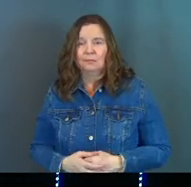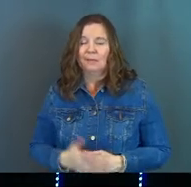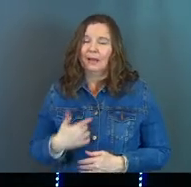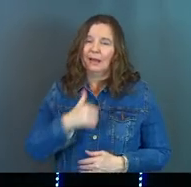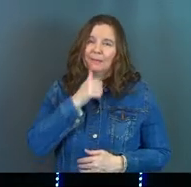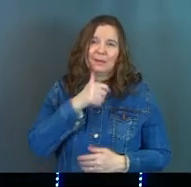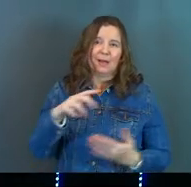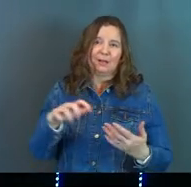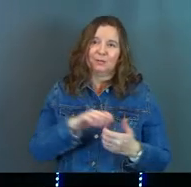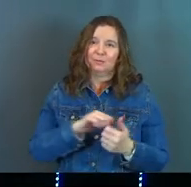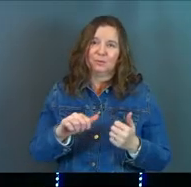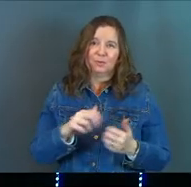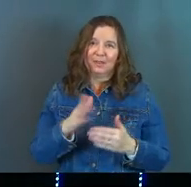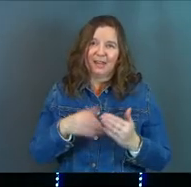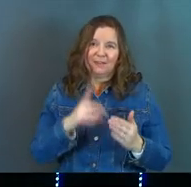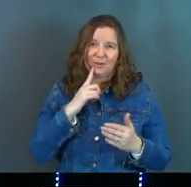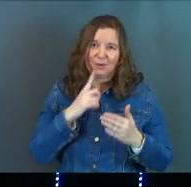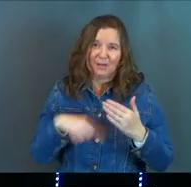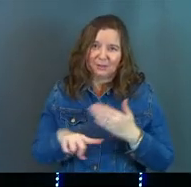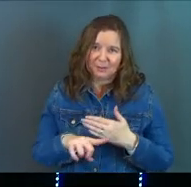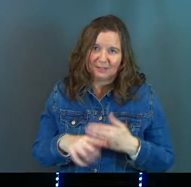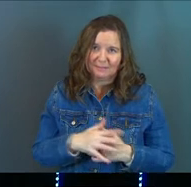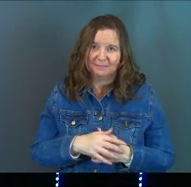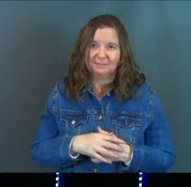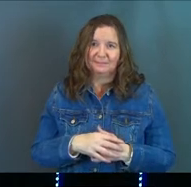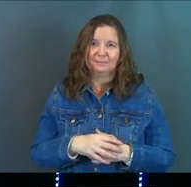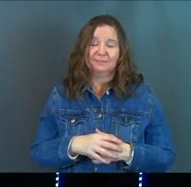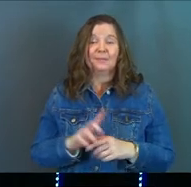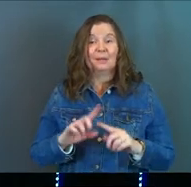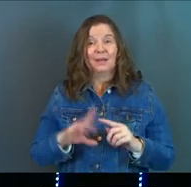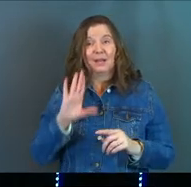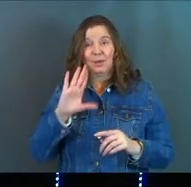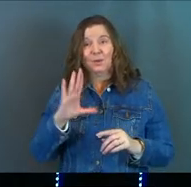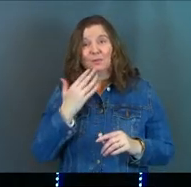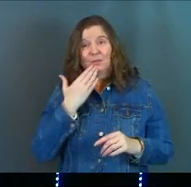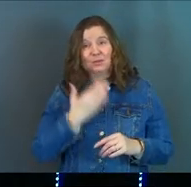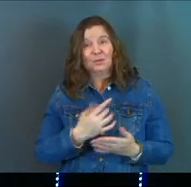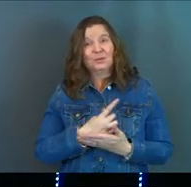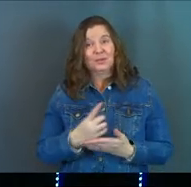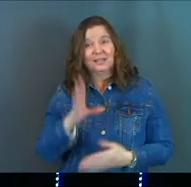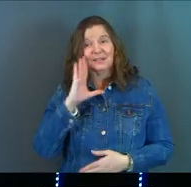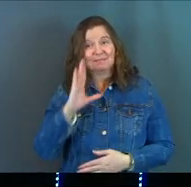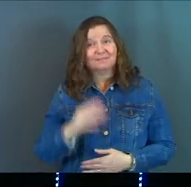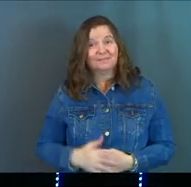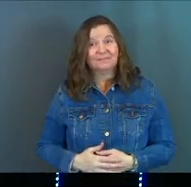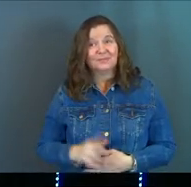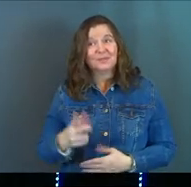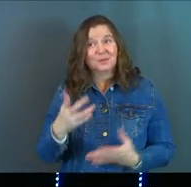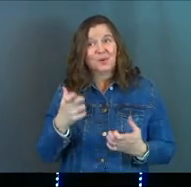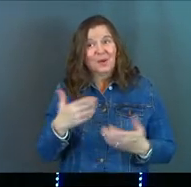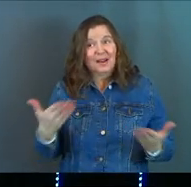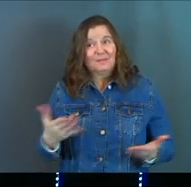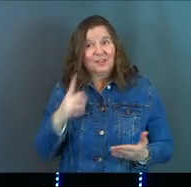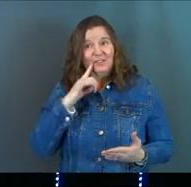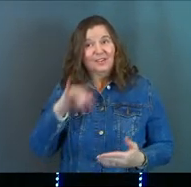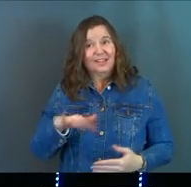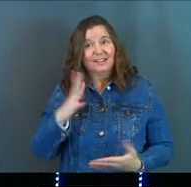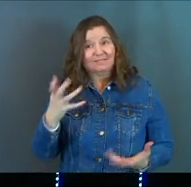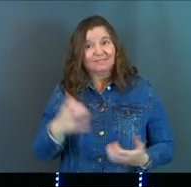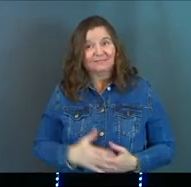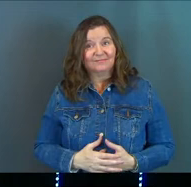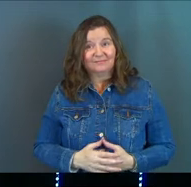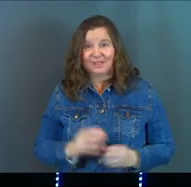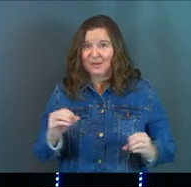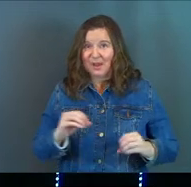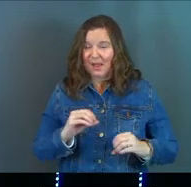And I'm not going to ruin the ending for you next week, but it's going to be a pretty good week. You're going to want to be here for it.